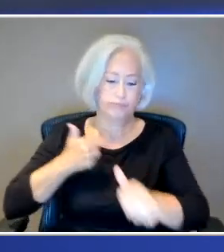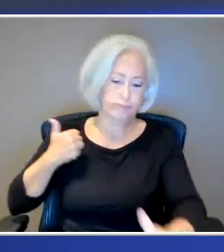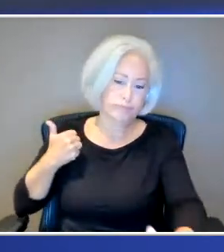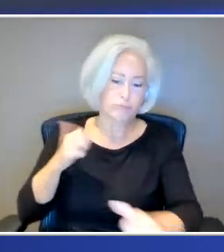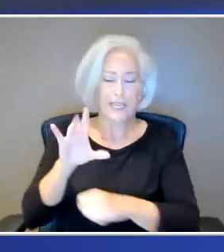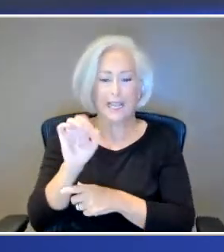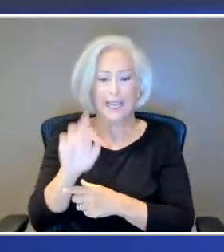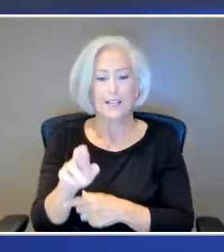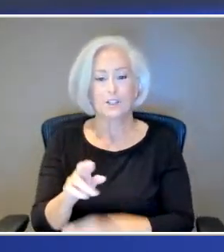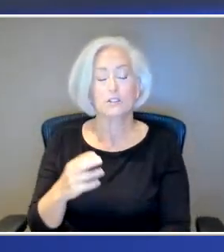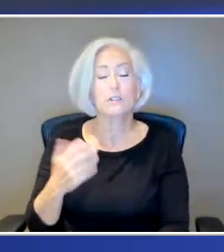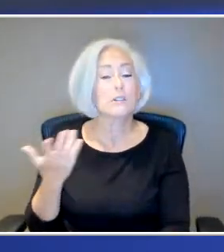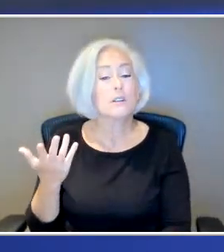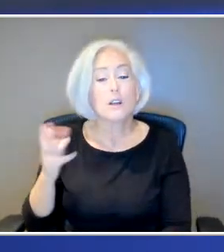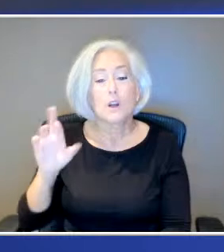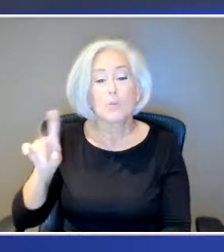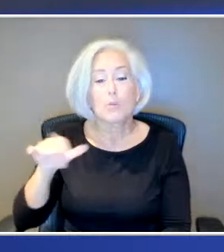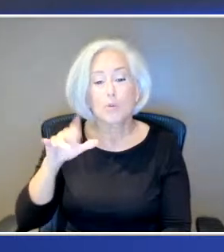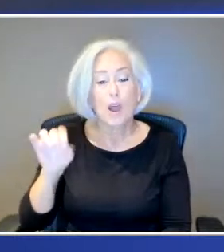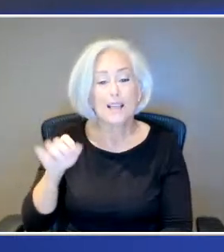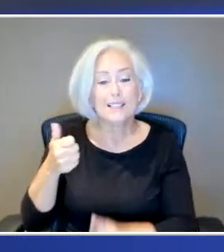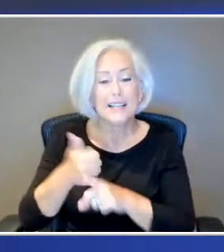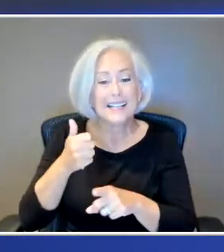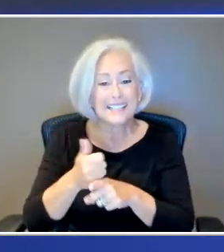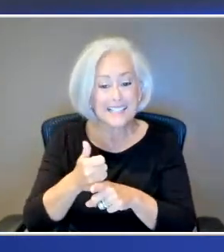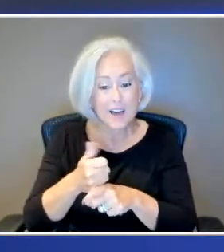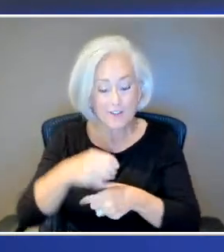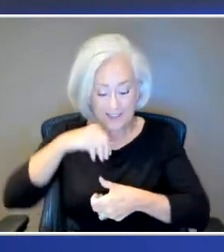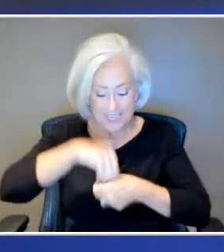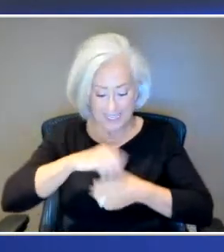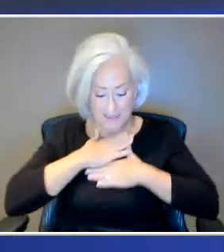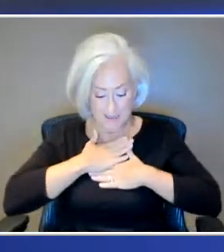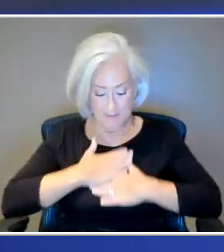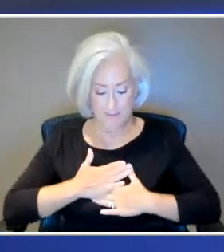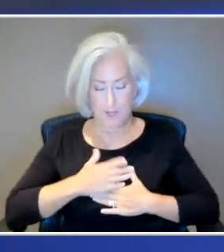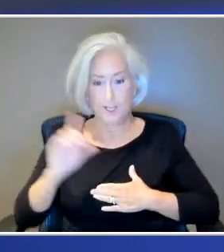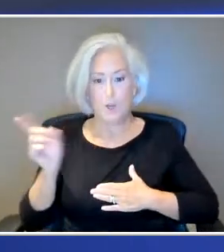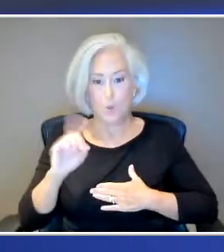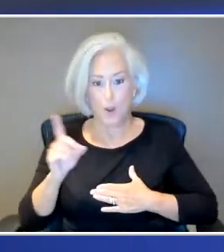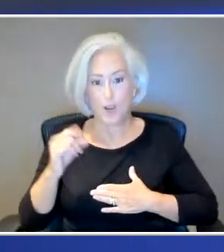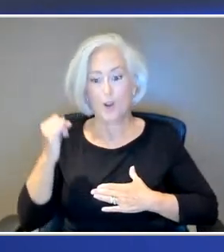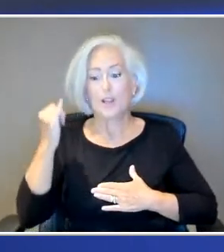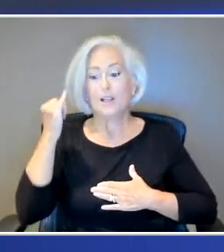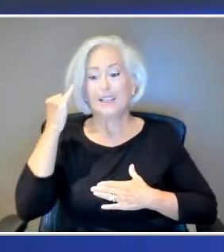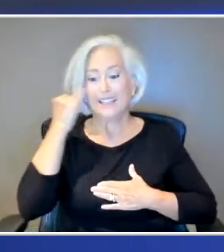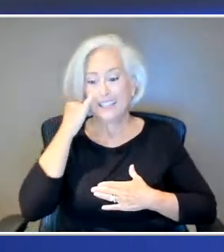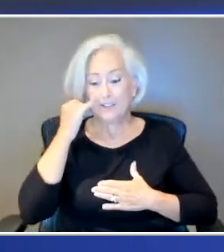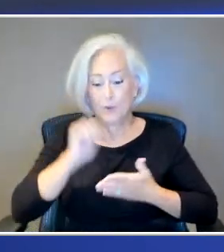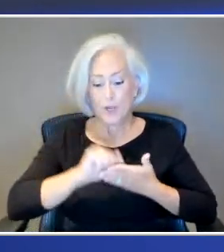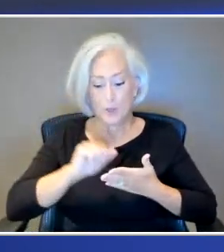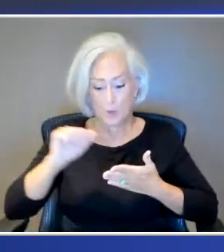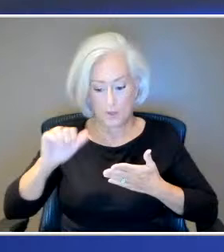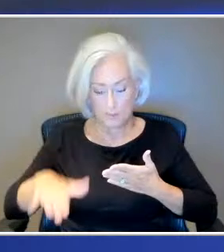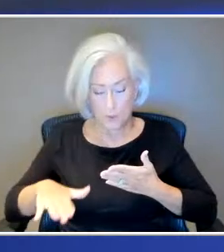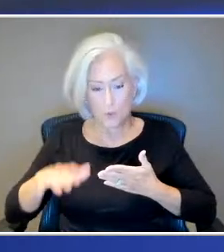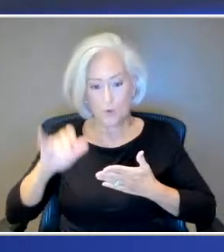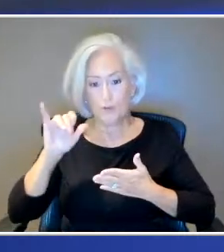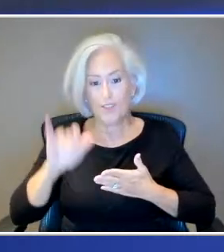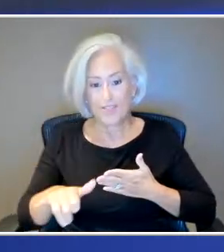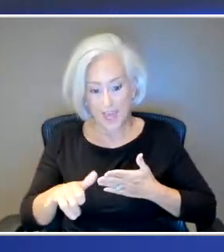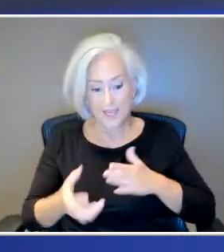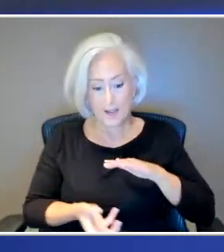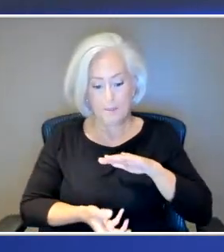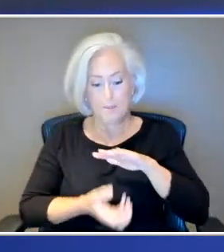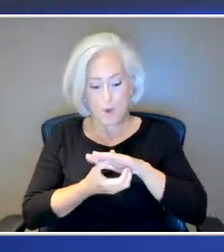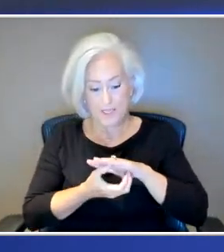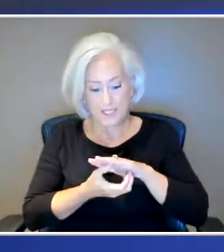unfortunately situated anatomically in a place where the ramification of taking out the prostate is big, right? We have incontinence, we have